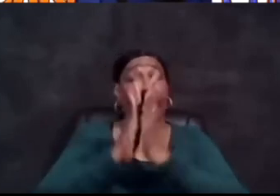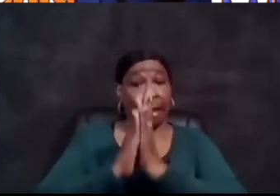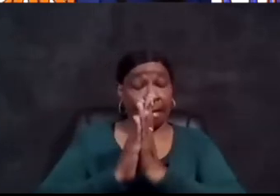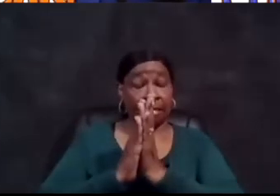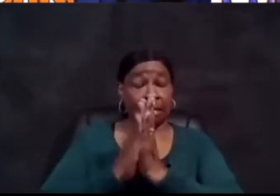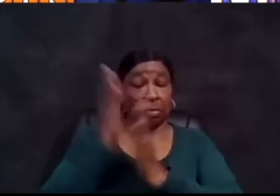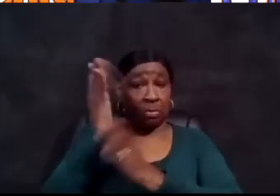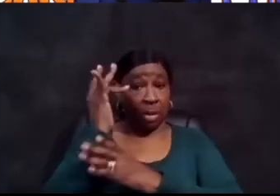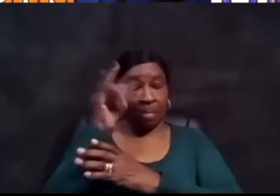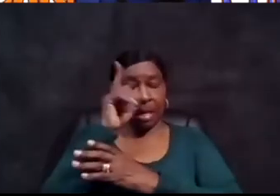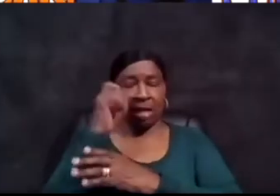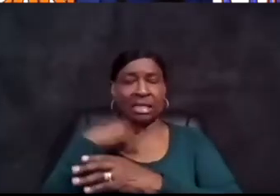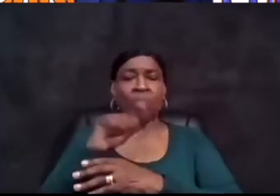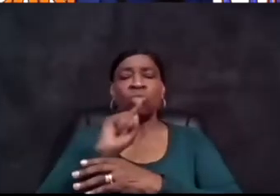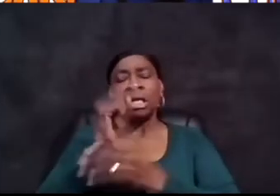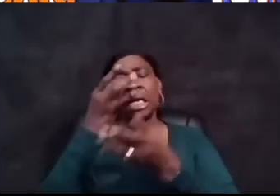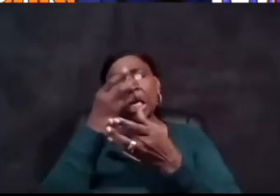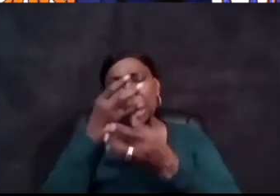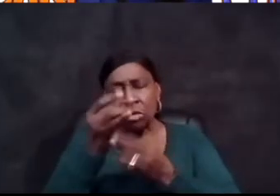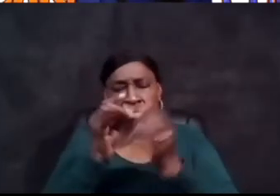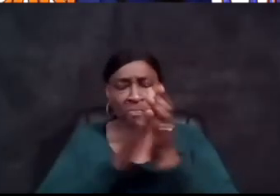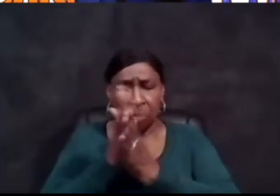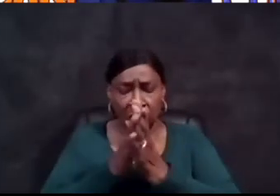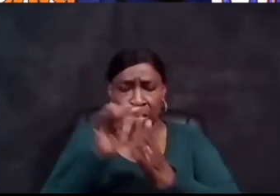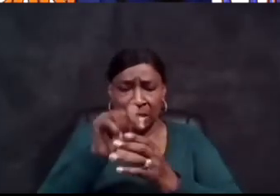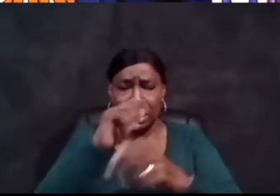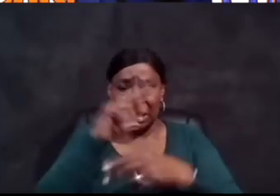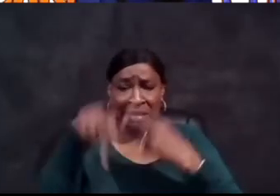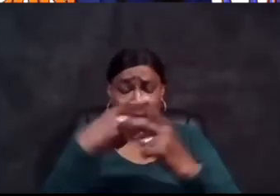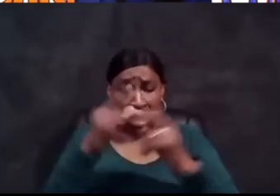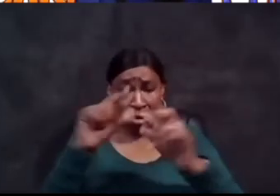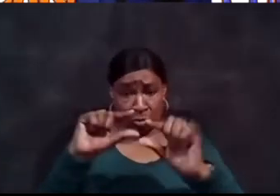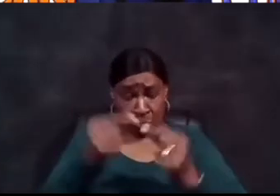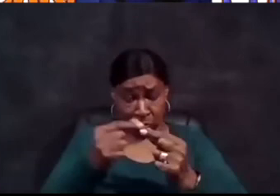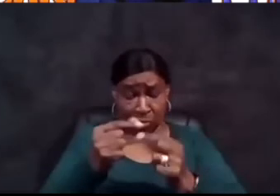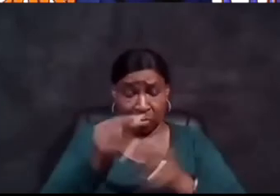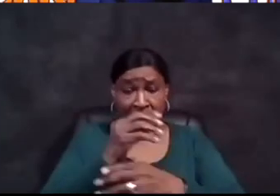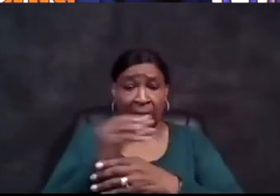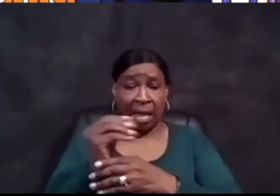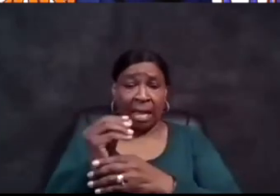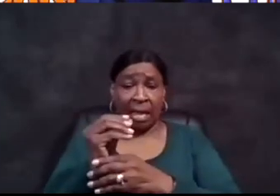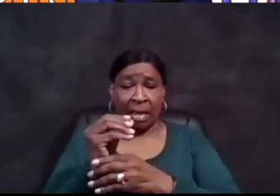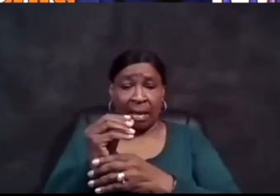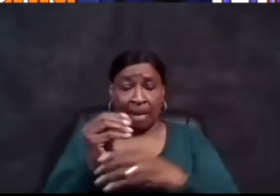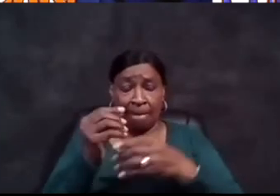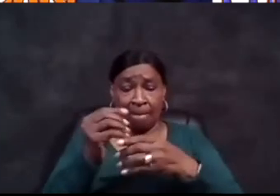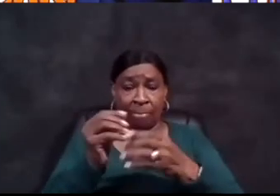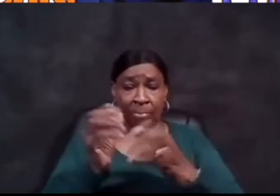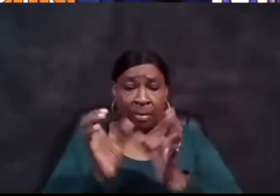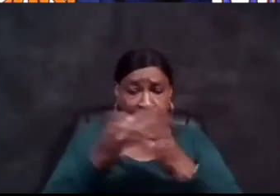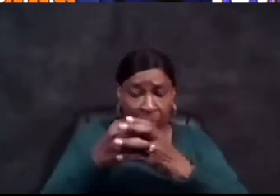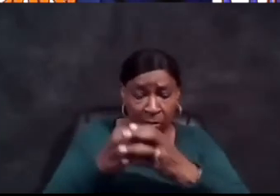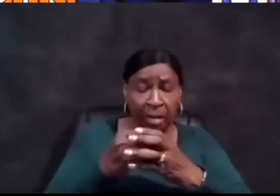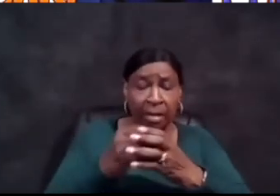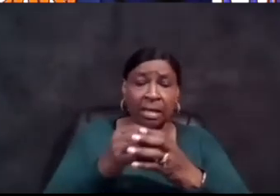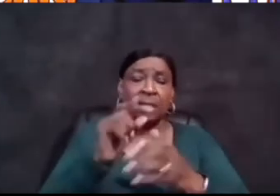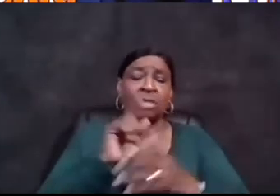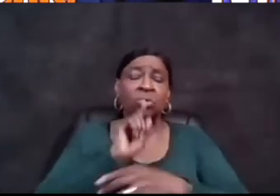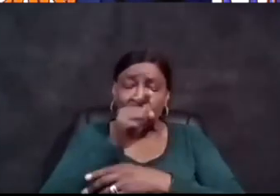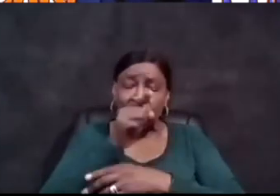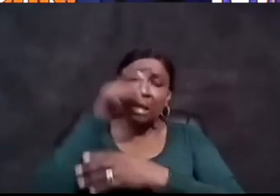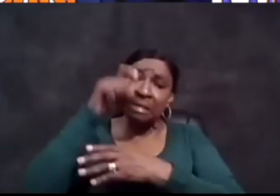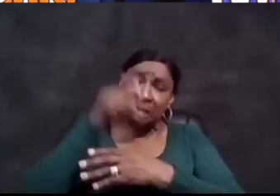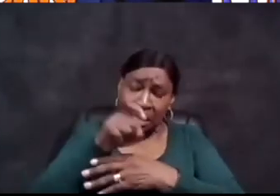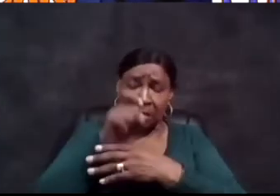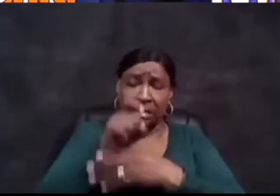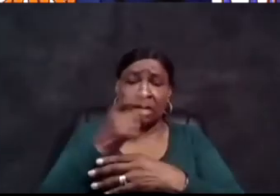because I'm really interested in these kinds of coalitions and, you know, solidarities that is, it's absolutely necessary